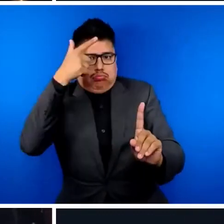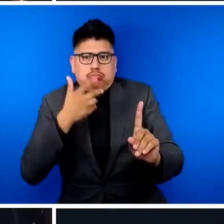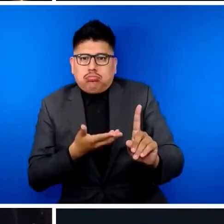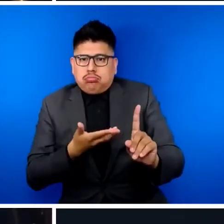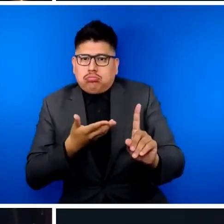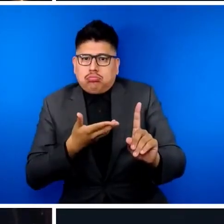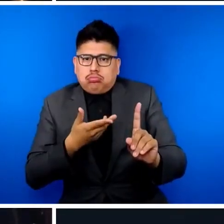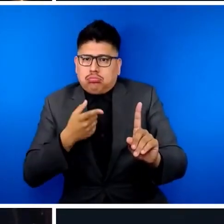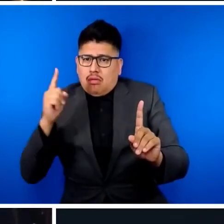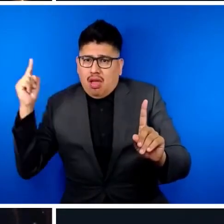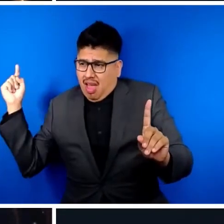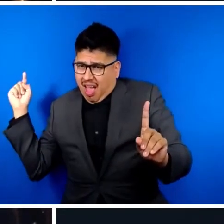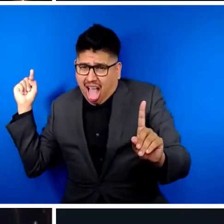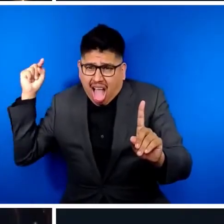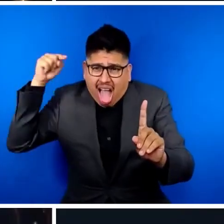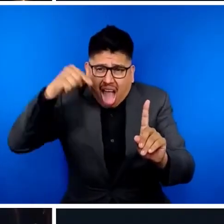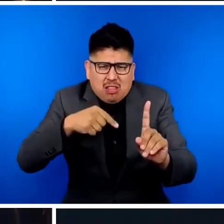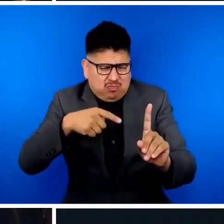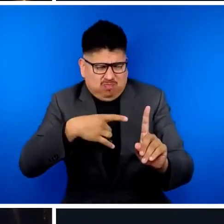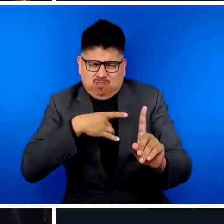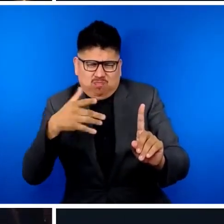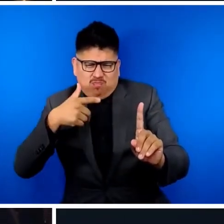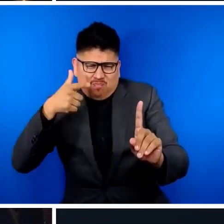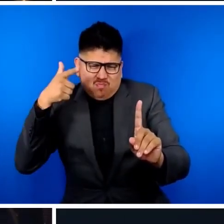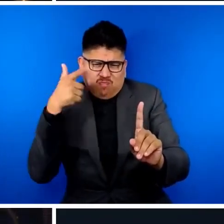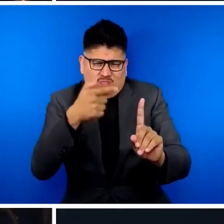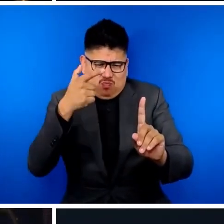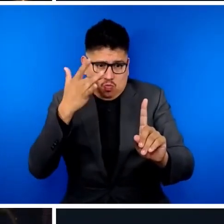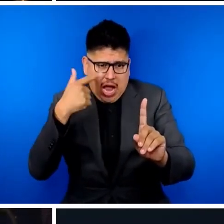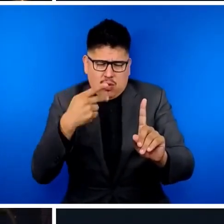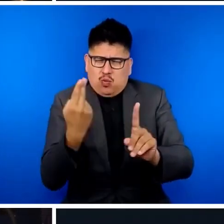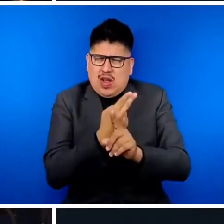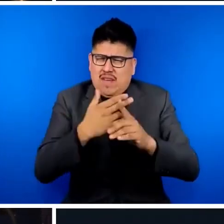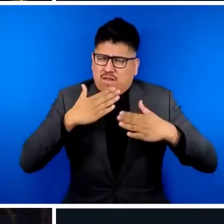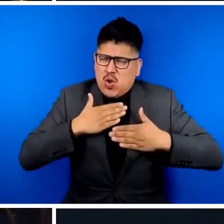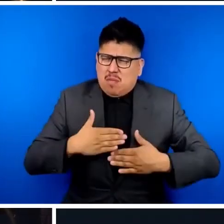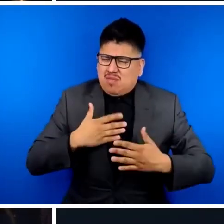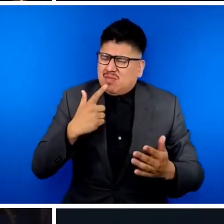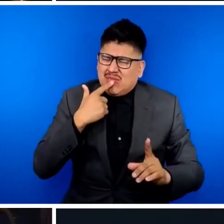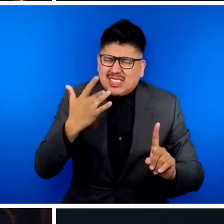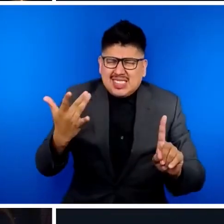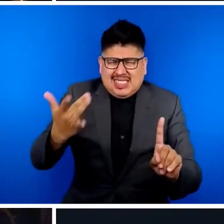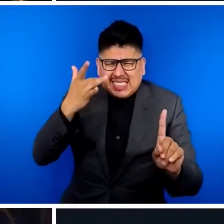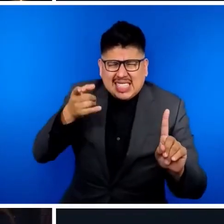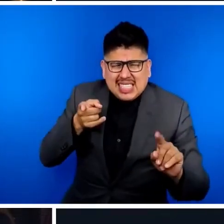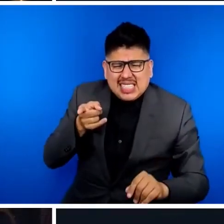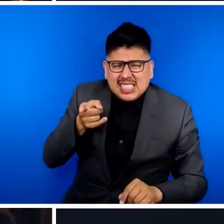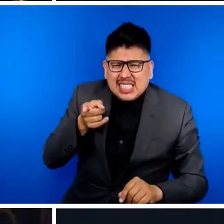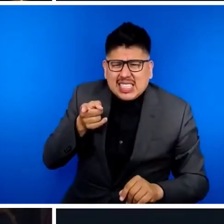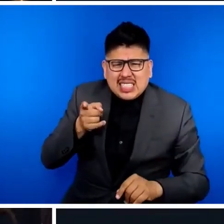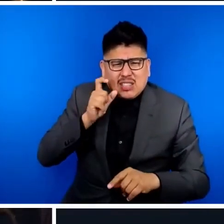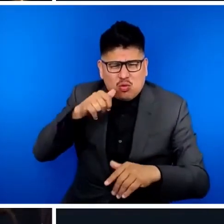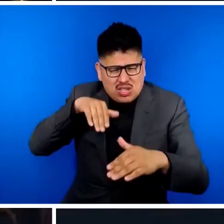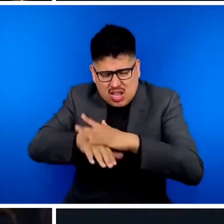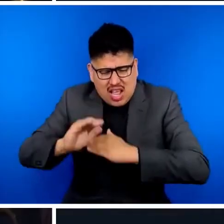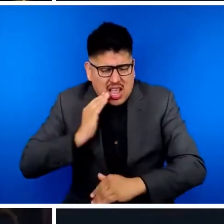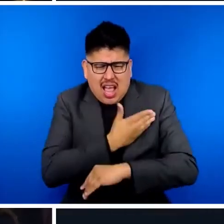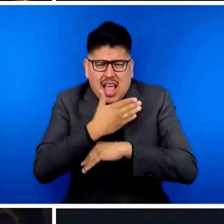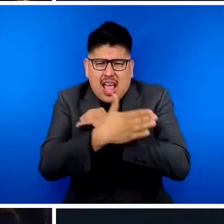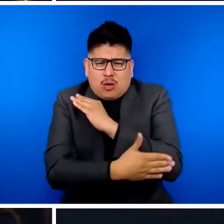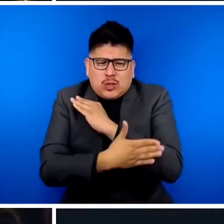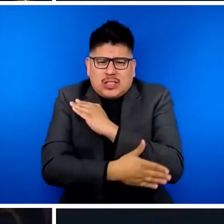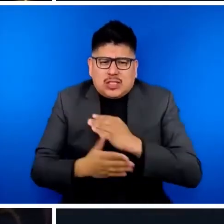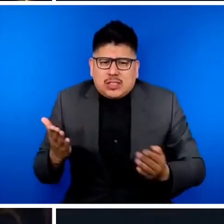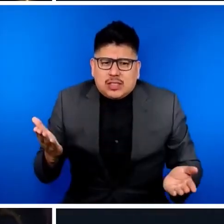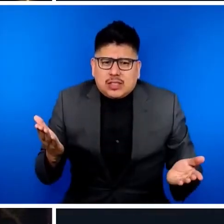didn't like people wearing our uniform. He was sick and deranged, shouldn't have been in our country. Sarah